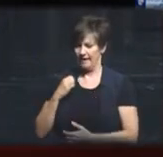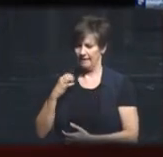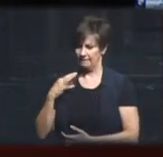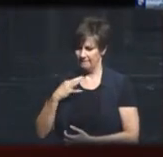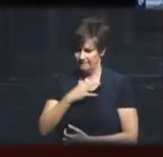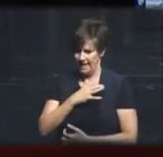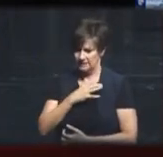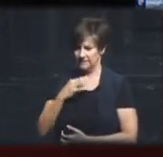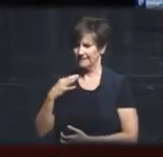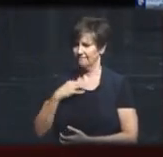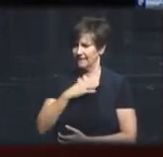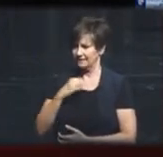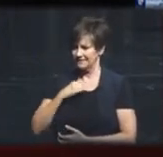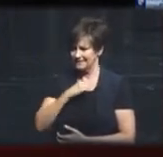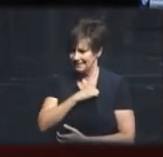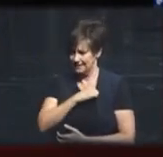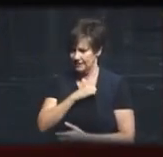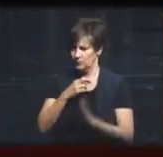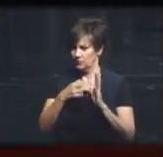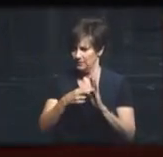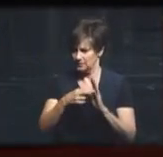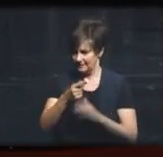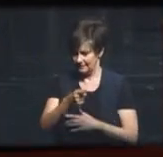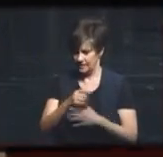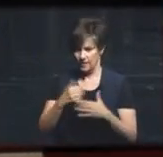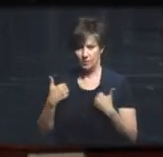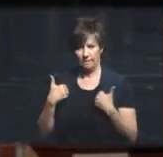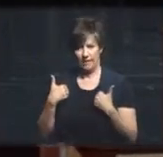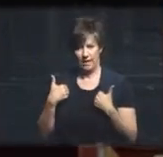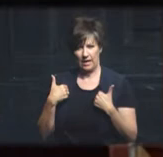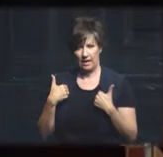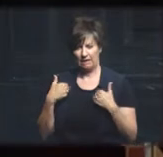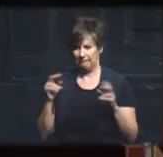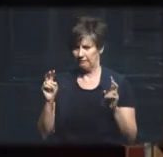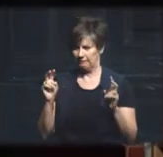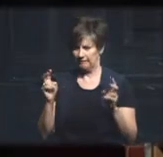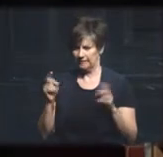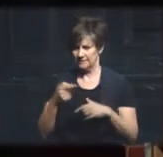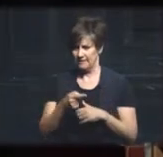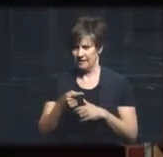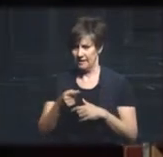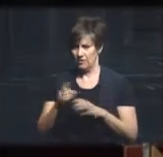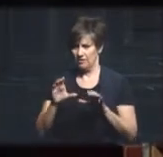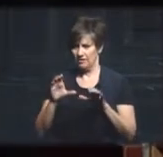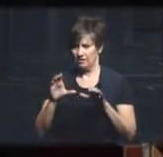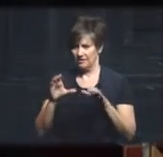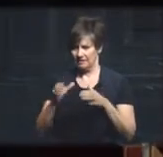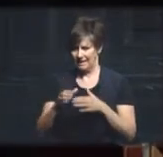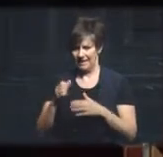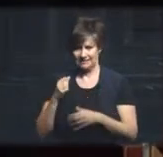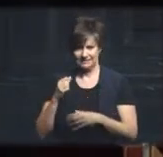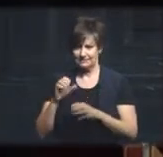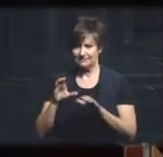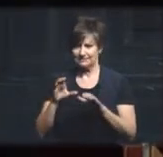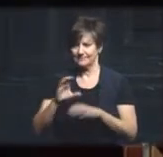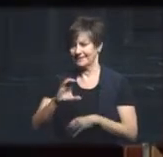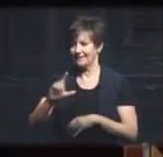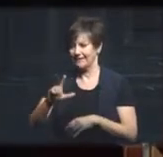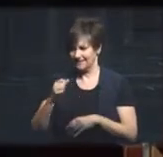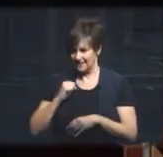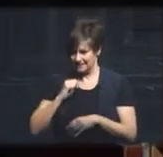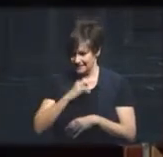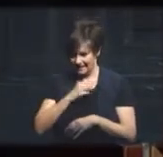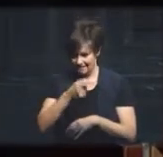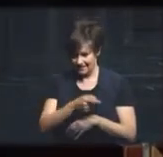faculty senate represented. We've had deans there. We've had classified staff. Terry has been